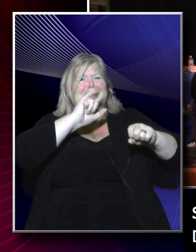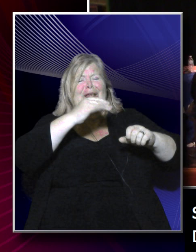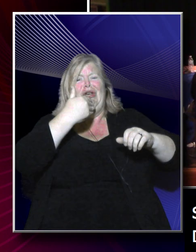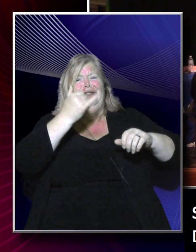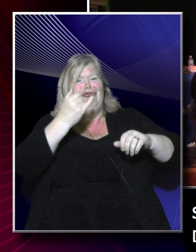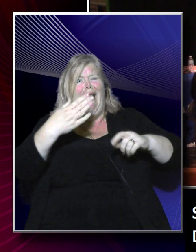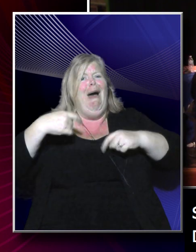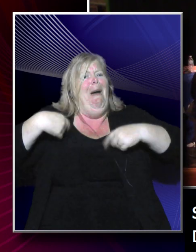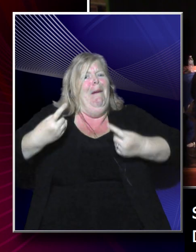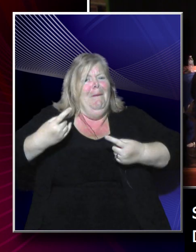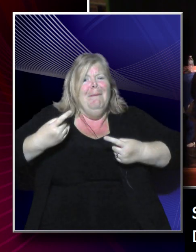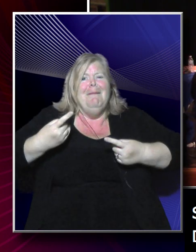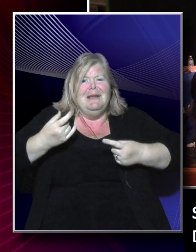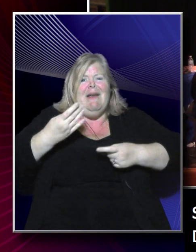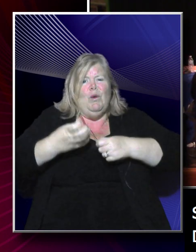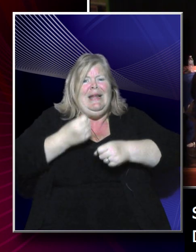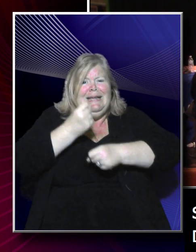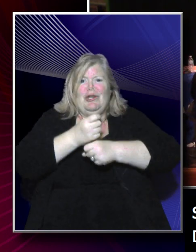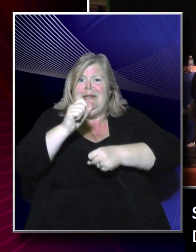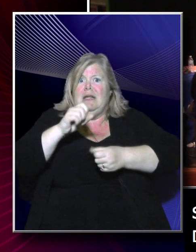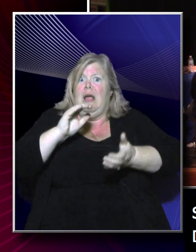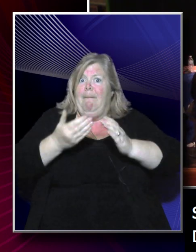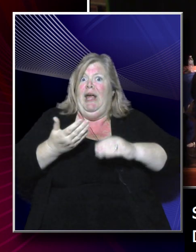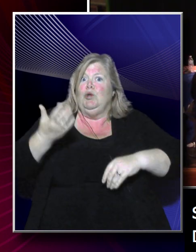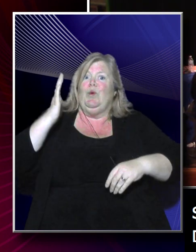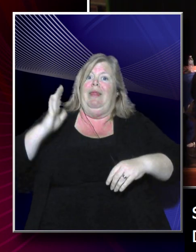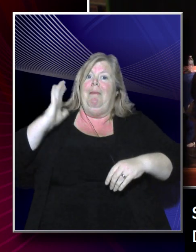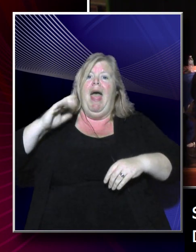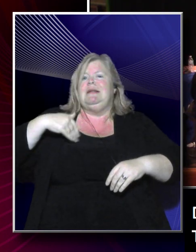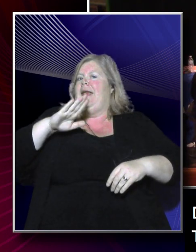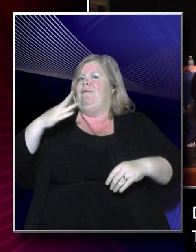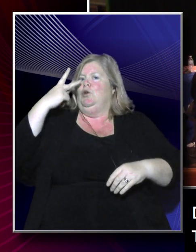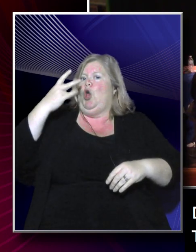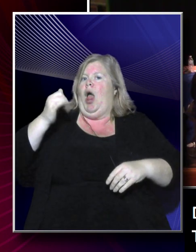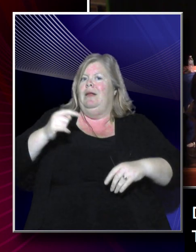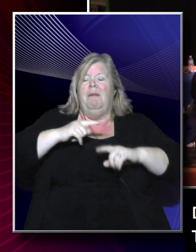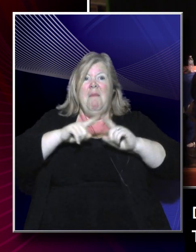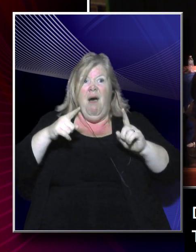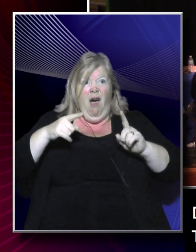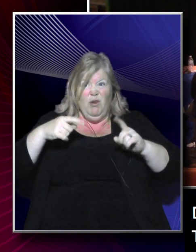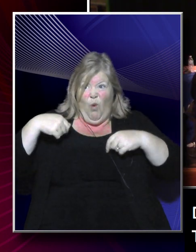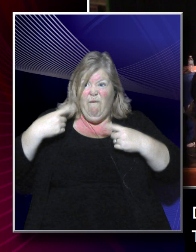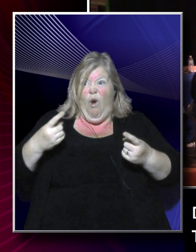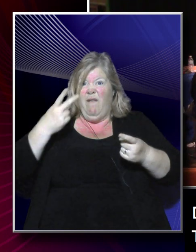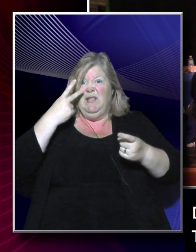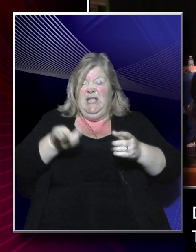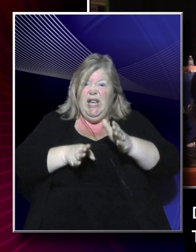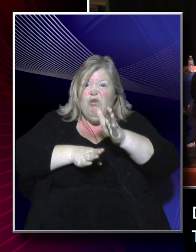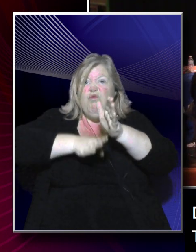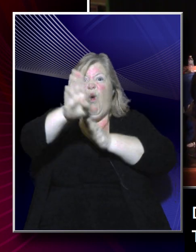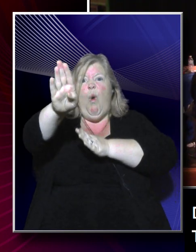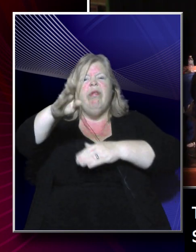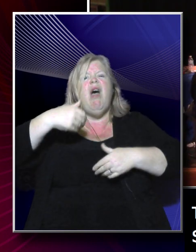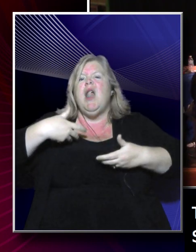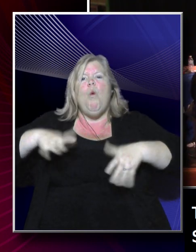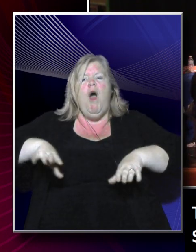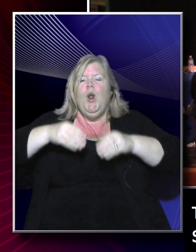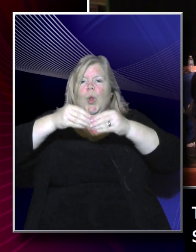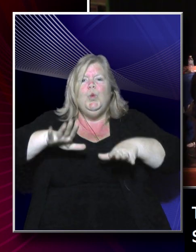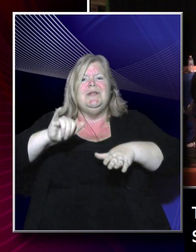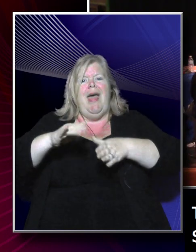years. Compared to where it's been, I never saw it, but I've just seen nothing but growth and good potential. I don't want to lose that